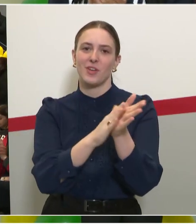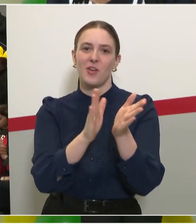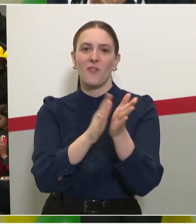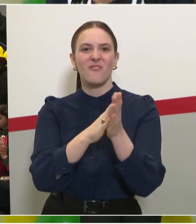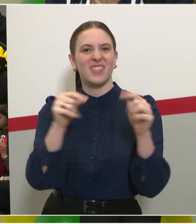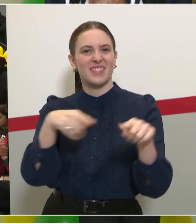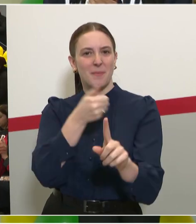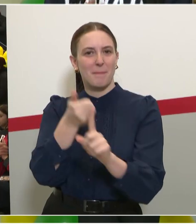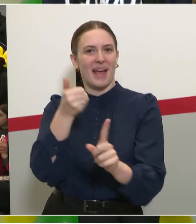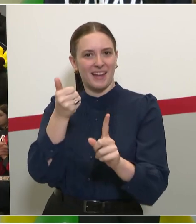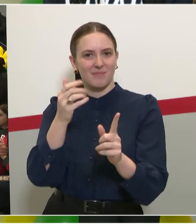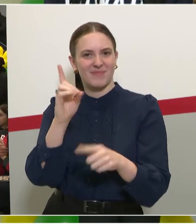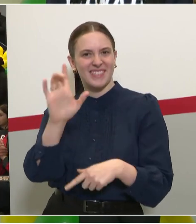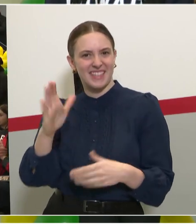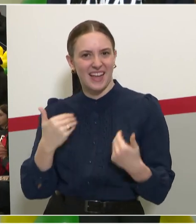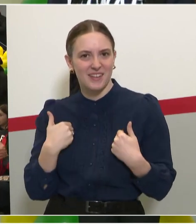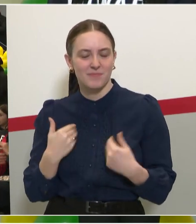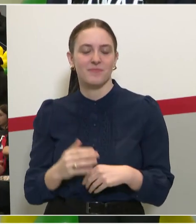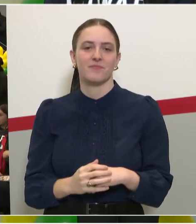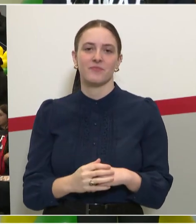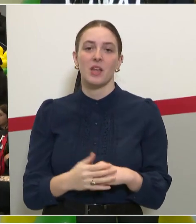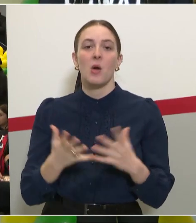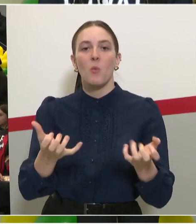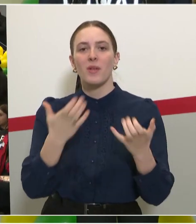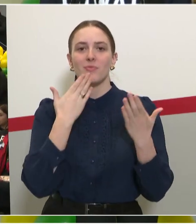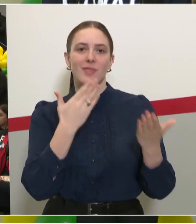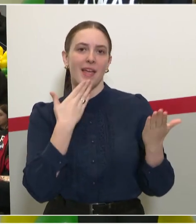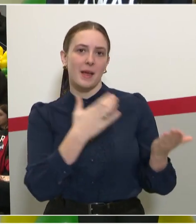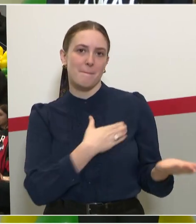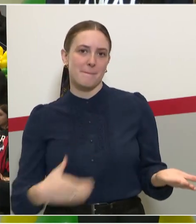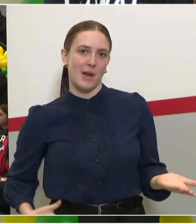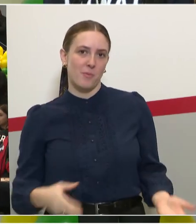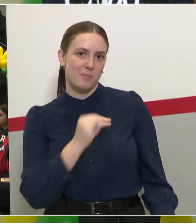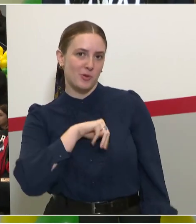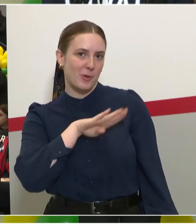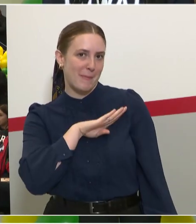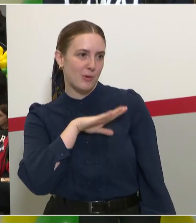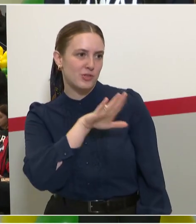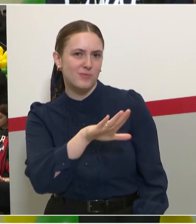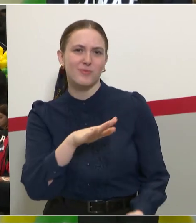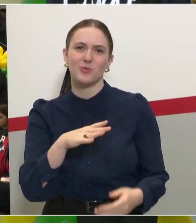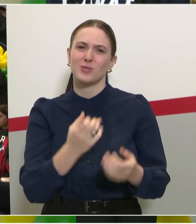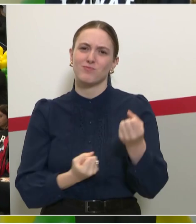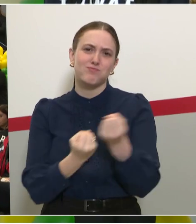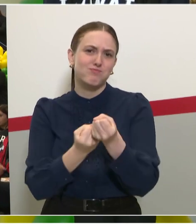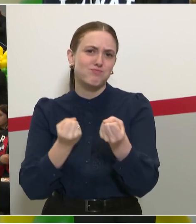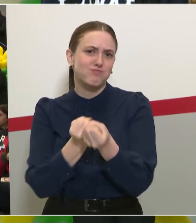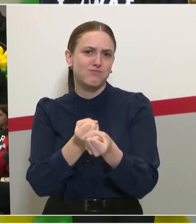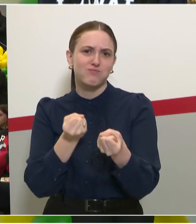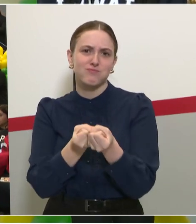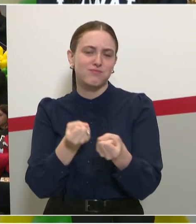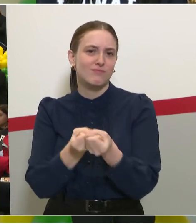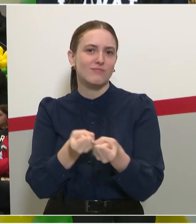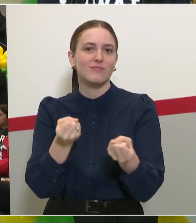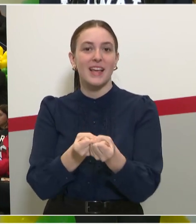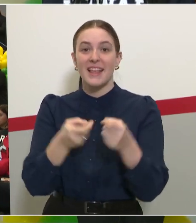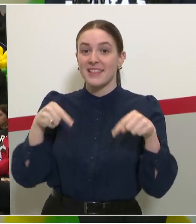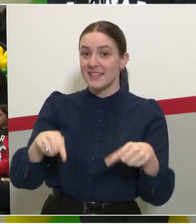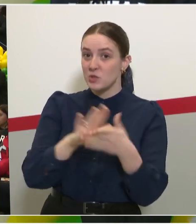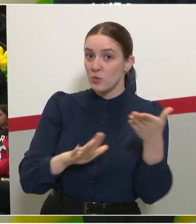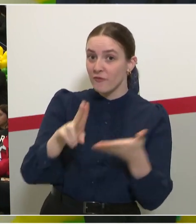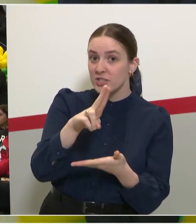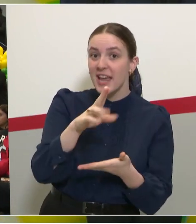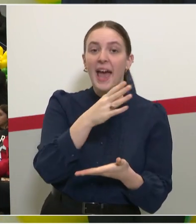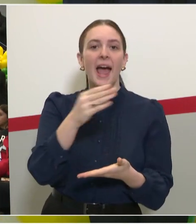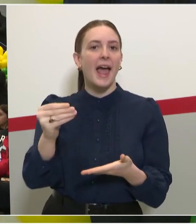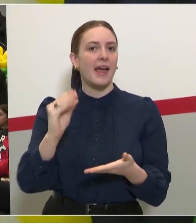having. I want to thank our mayor, Muriel Bowser, for her consistent support, not only of this university,